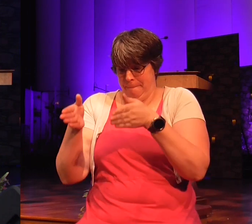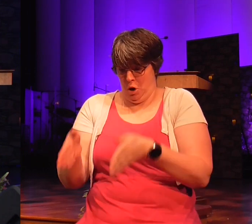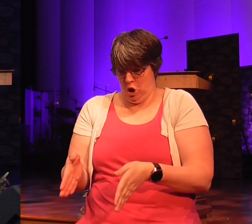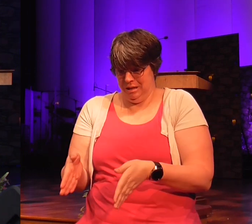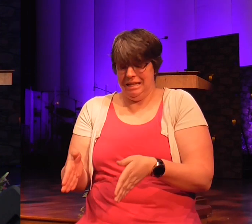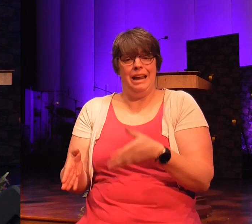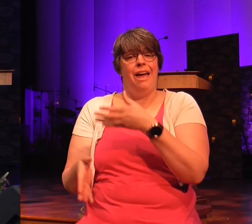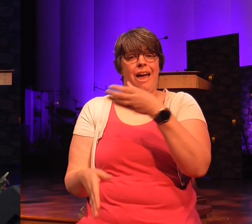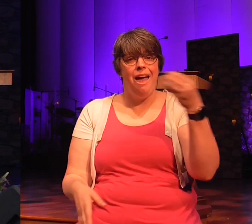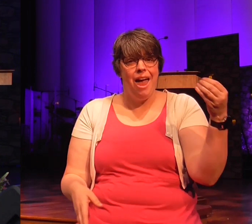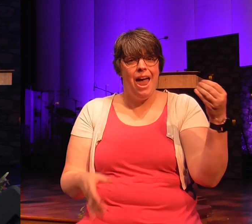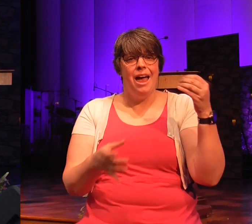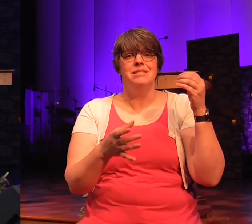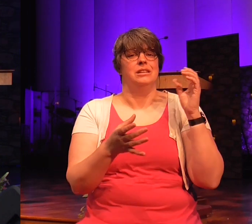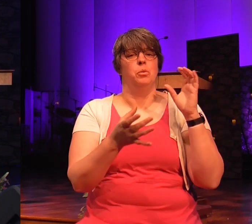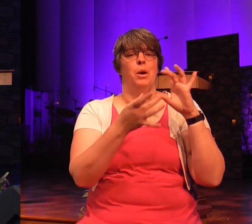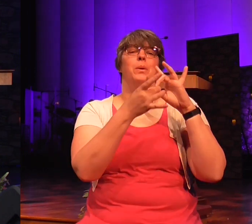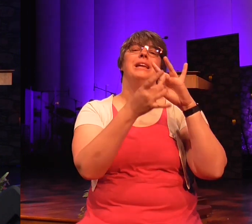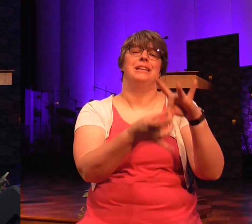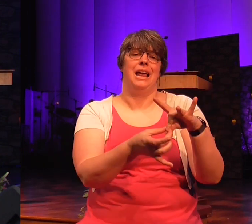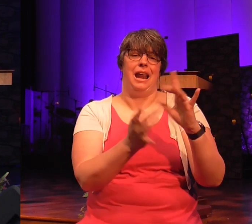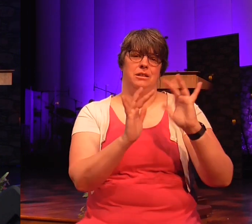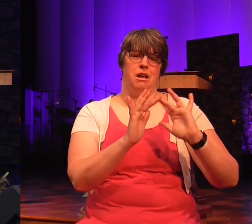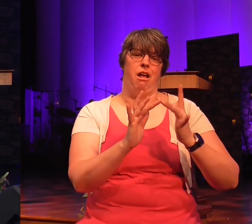as well as those connecting online,